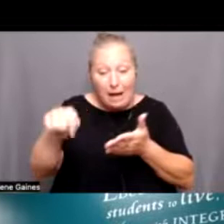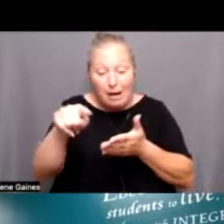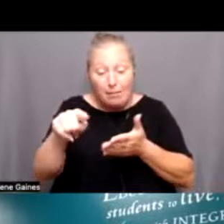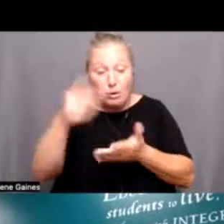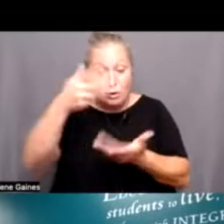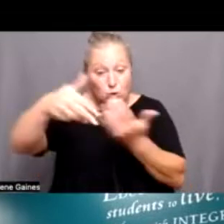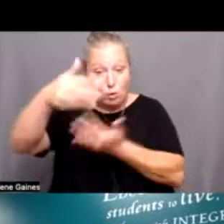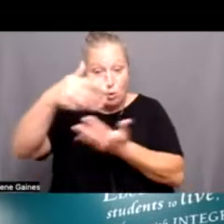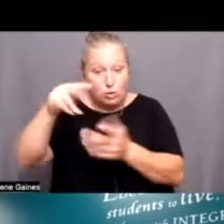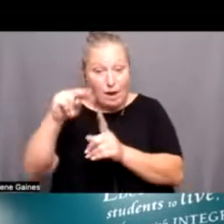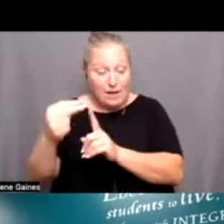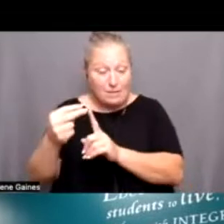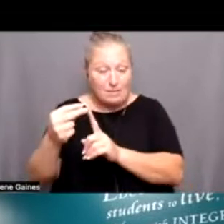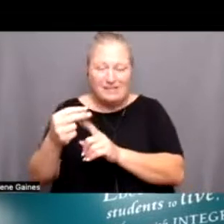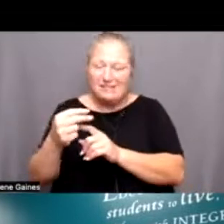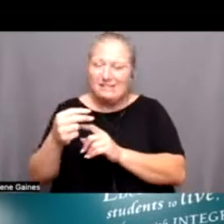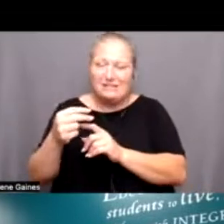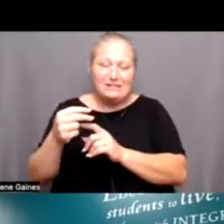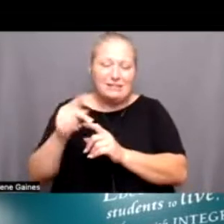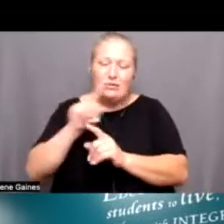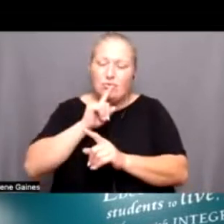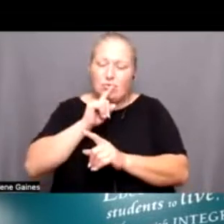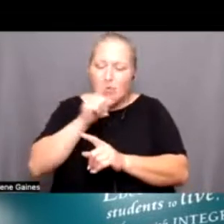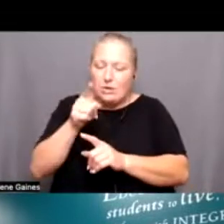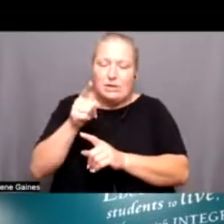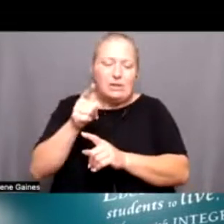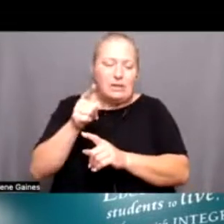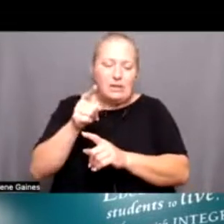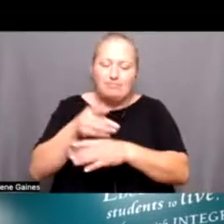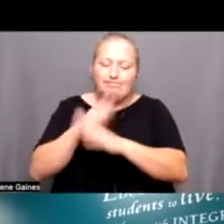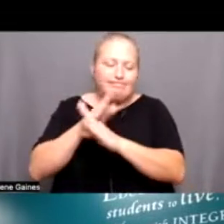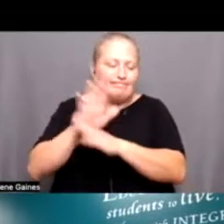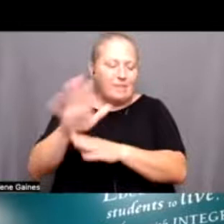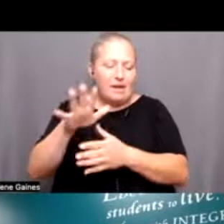aspect is really impedes their ability to learn.